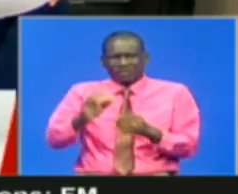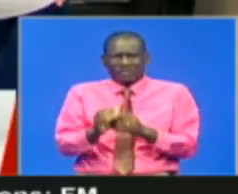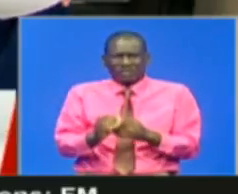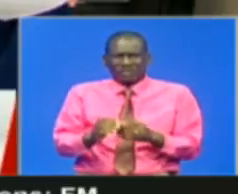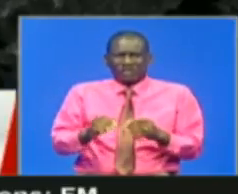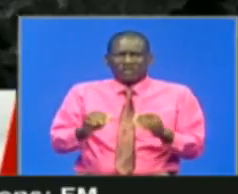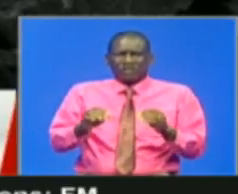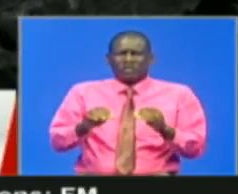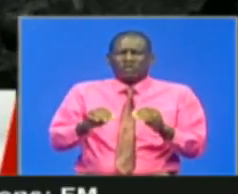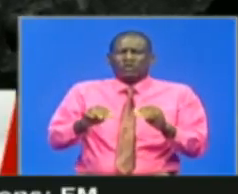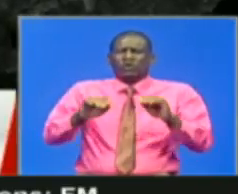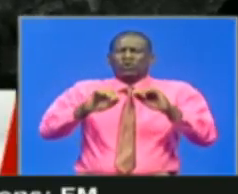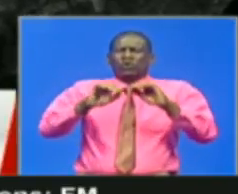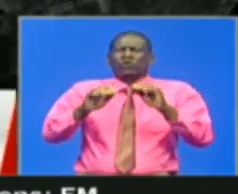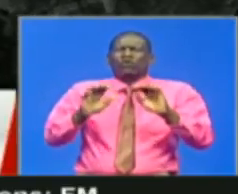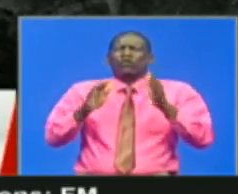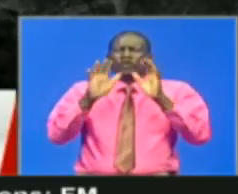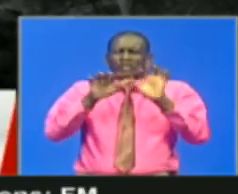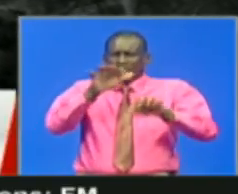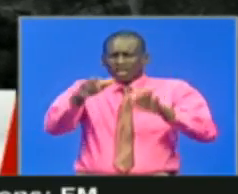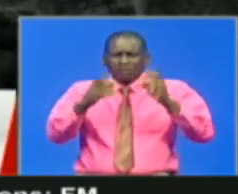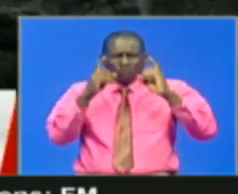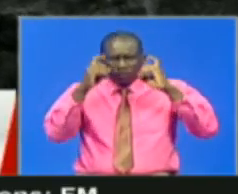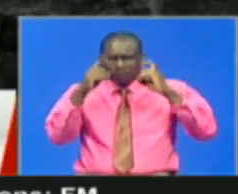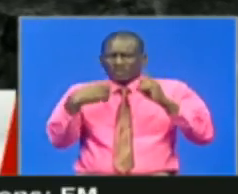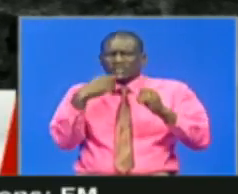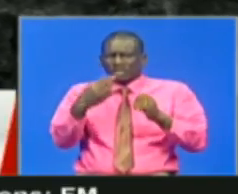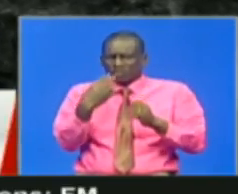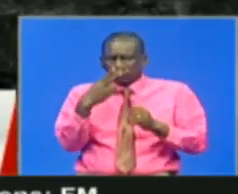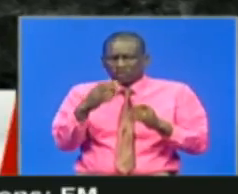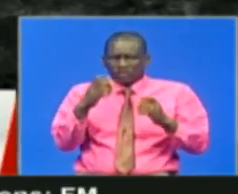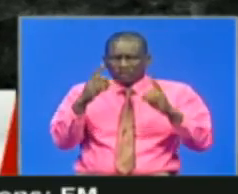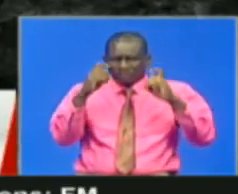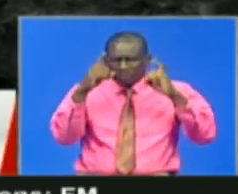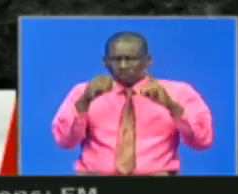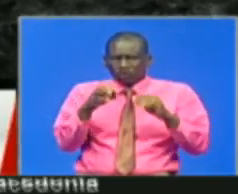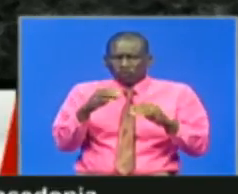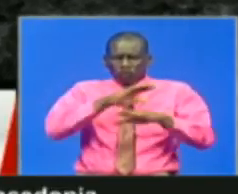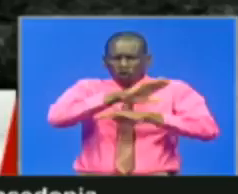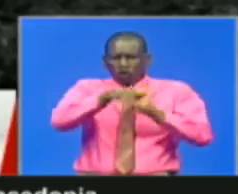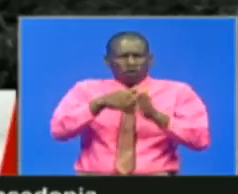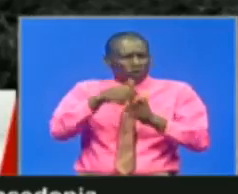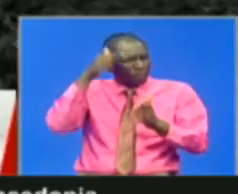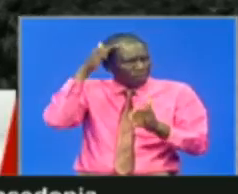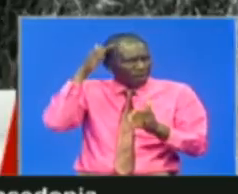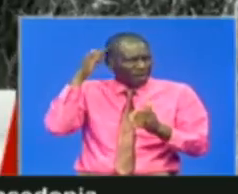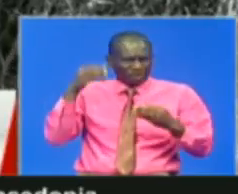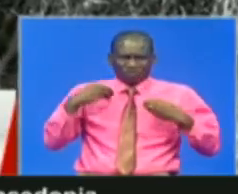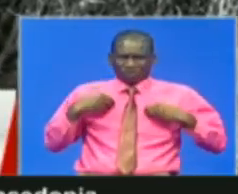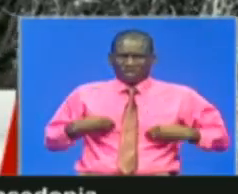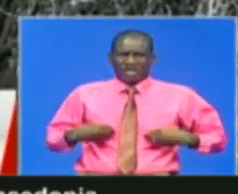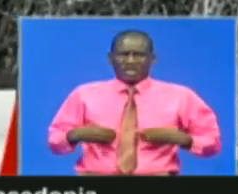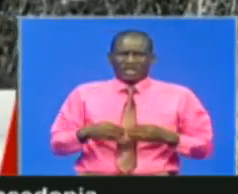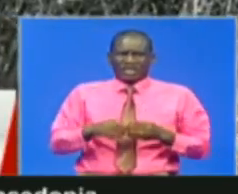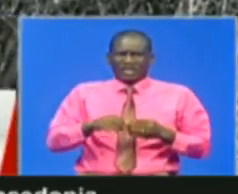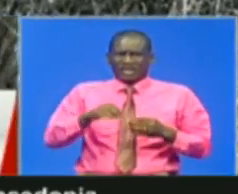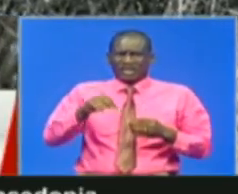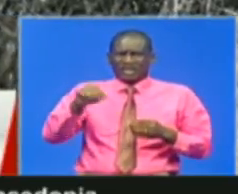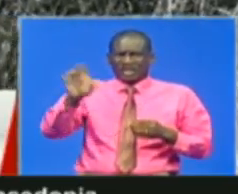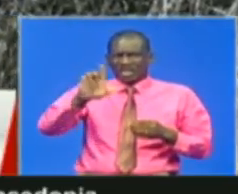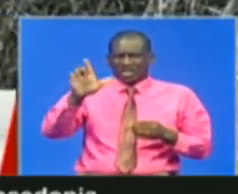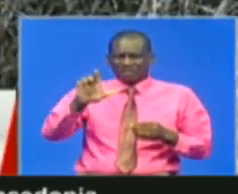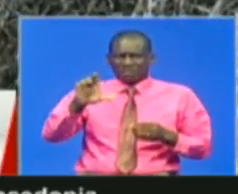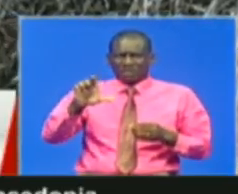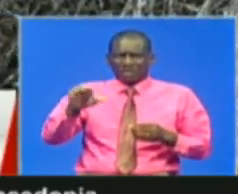Wildlife photographer Will Bard Lucas says he captured images of the all-black feline at the Laikipia Wilderness Camp. This